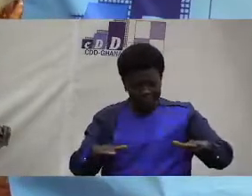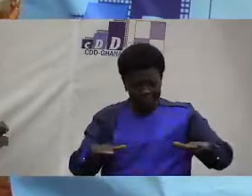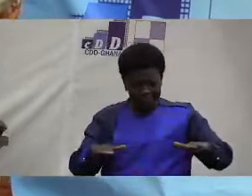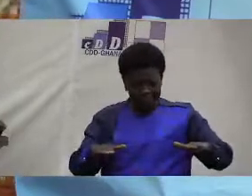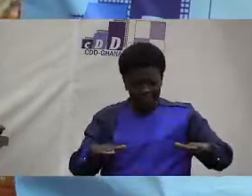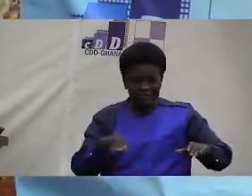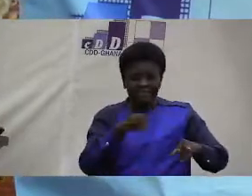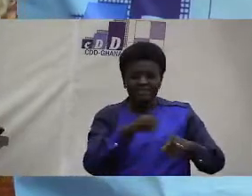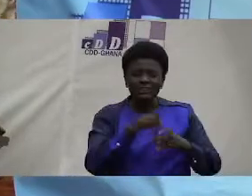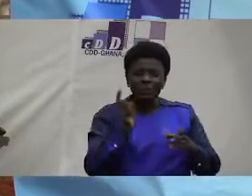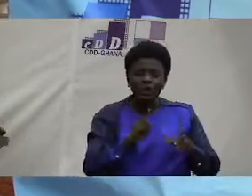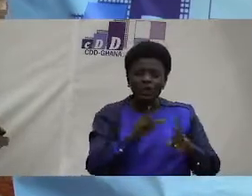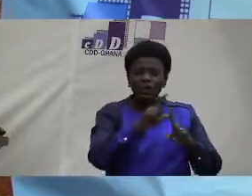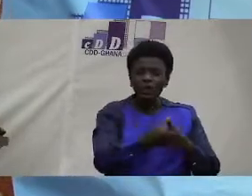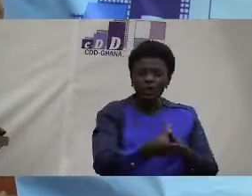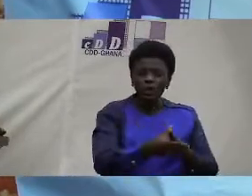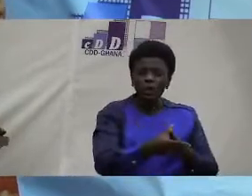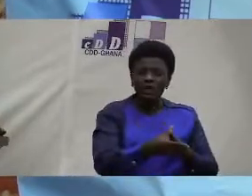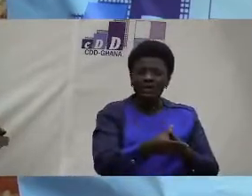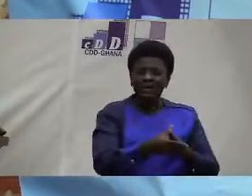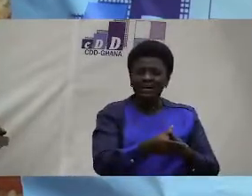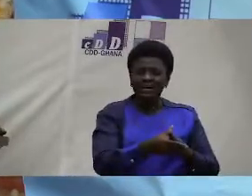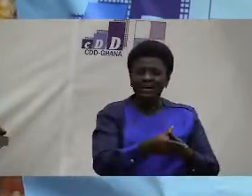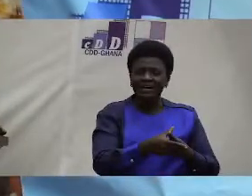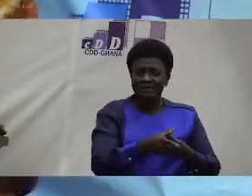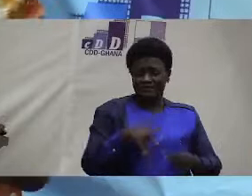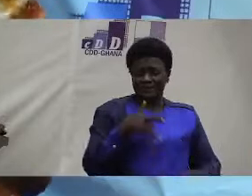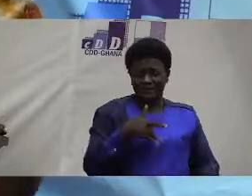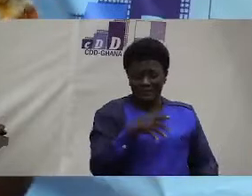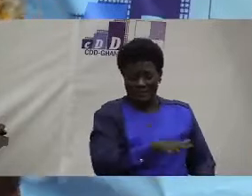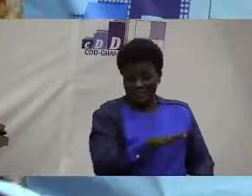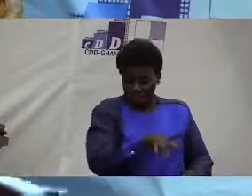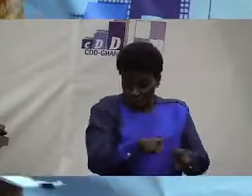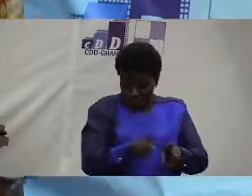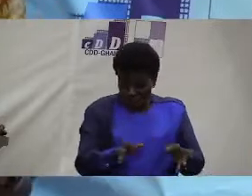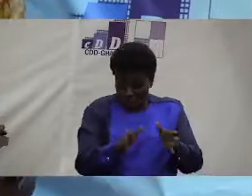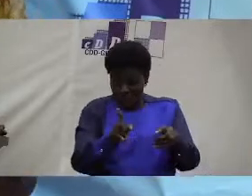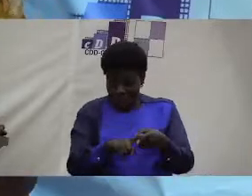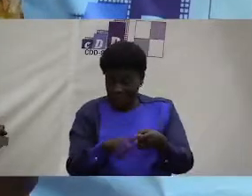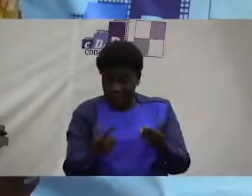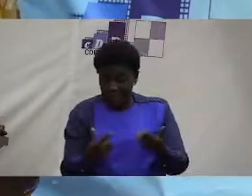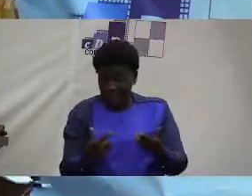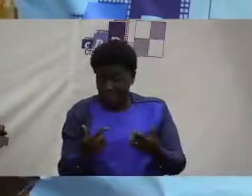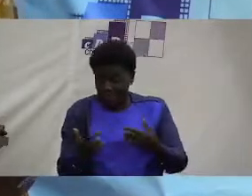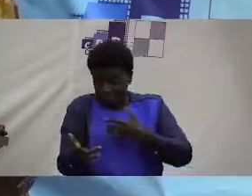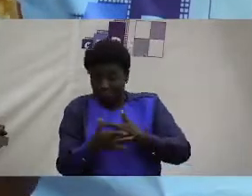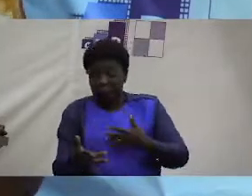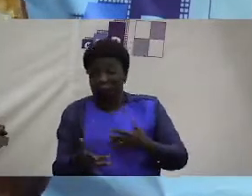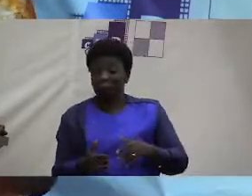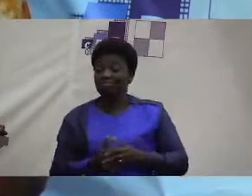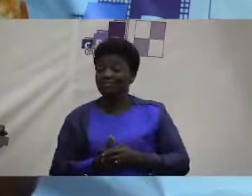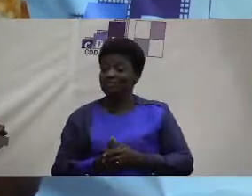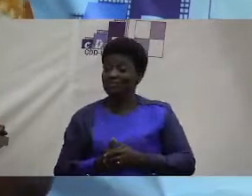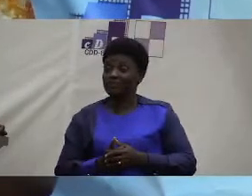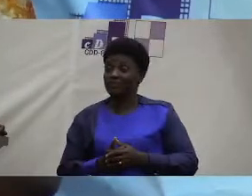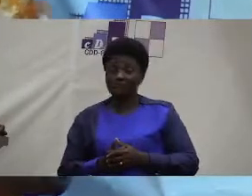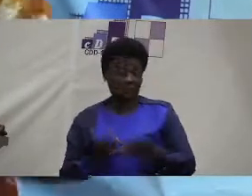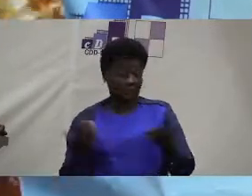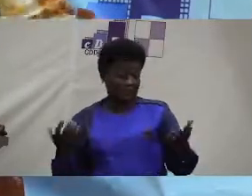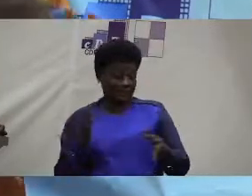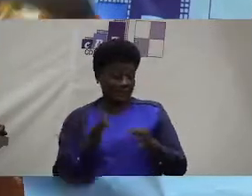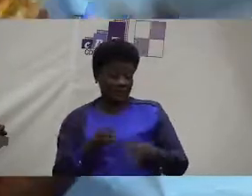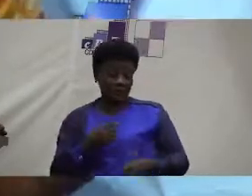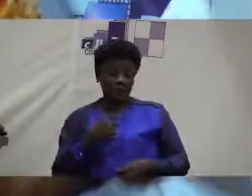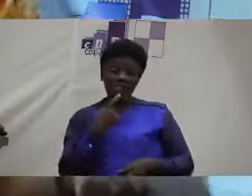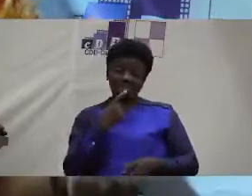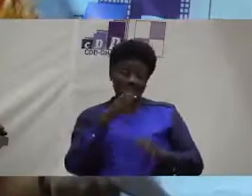local nuances, the way it affects us. Because even with the algorithm, it's being gamed. So if you want to just say,